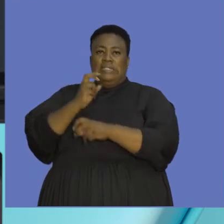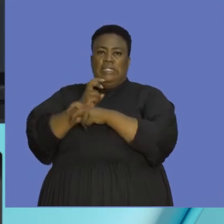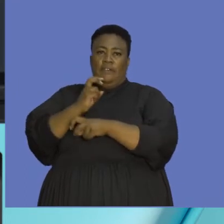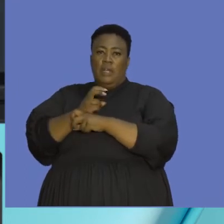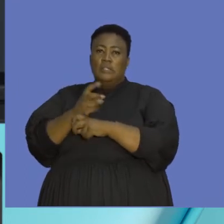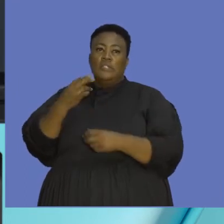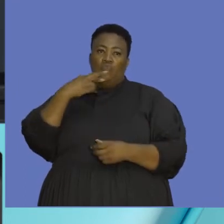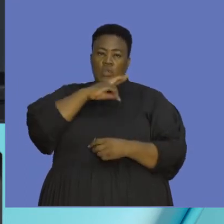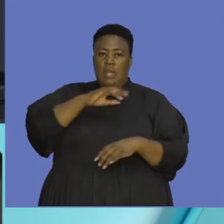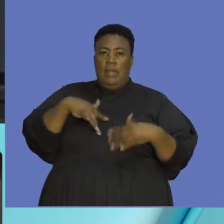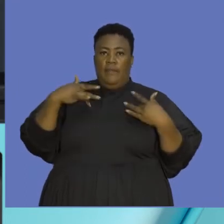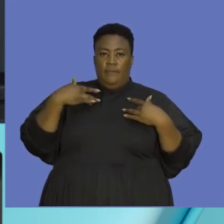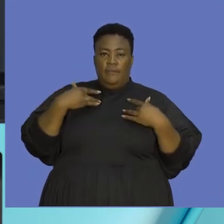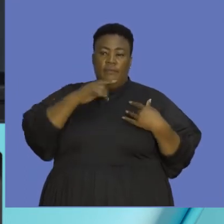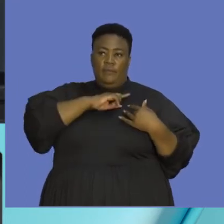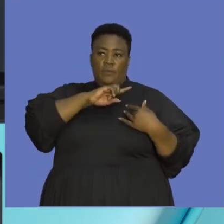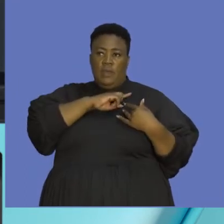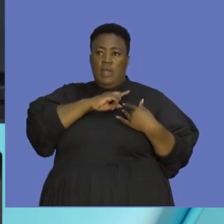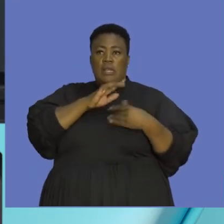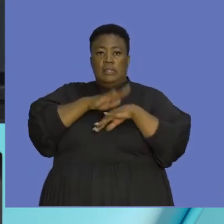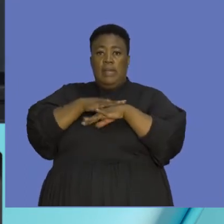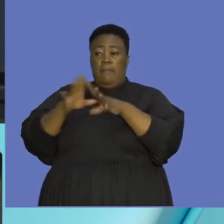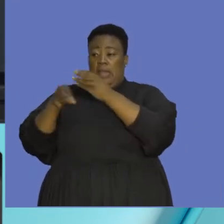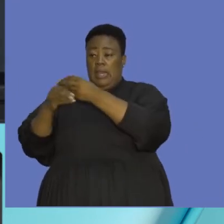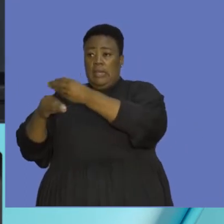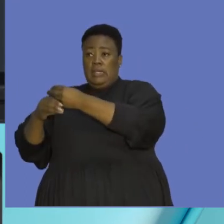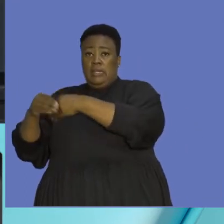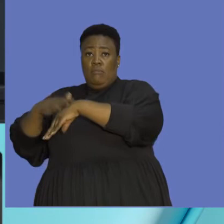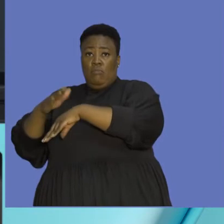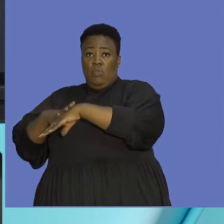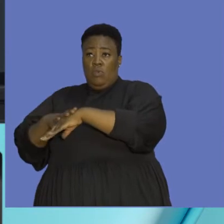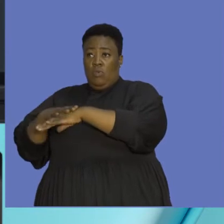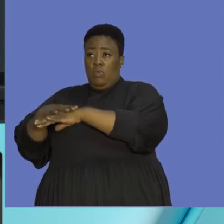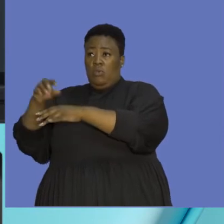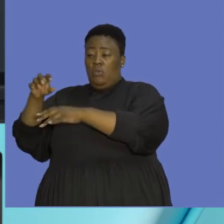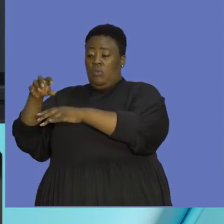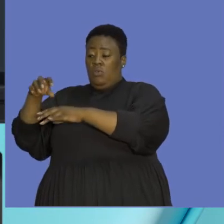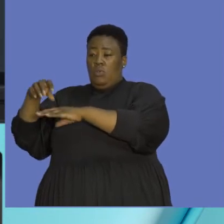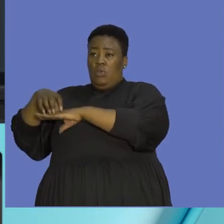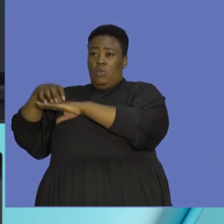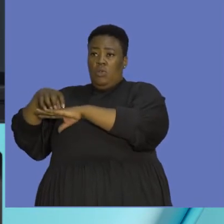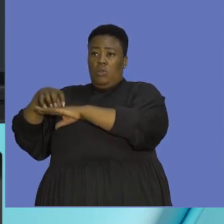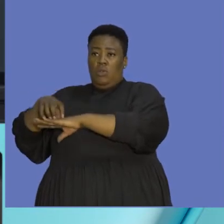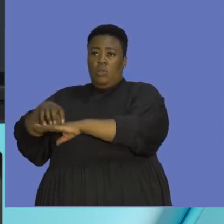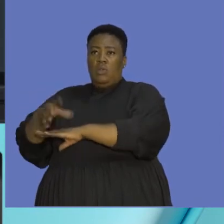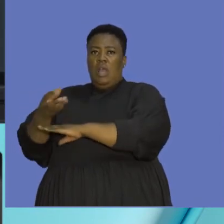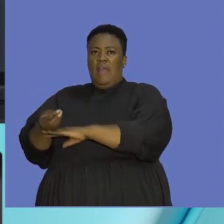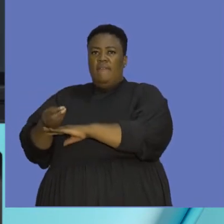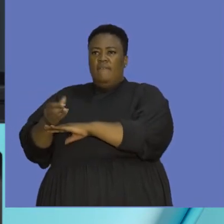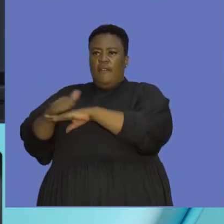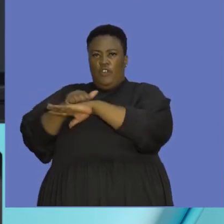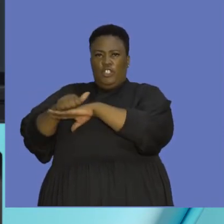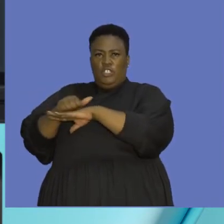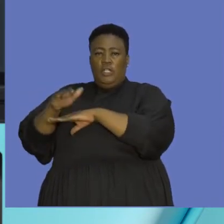course, is more difficult in reality, because as I add more mass to the trolley, it's going to experience more kinetic